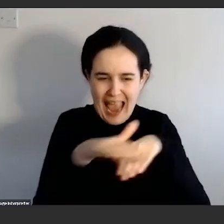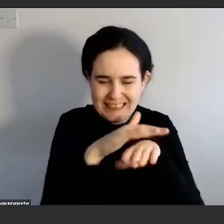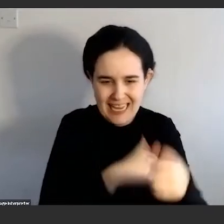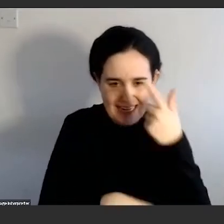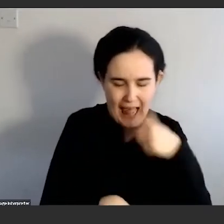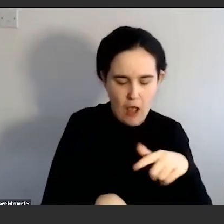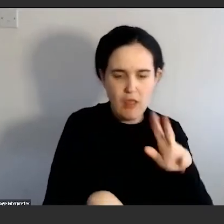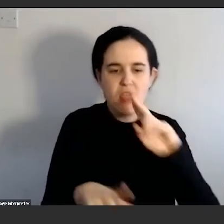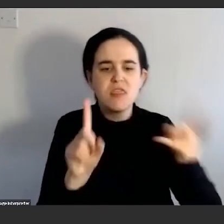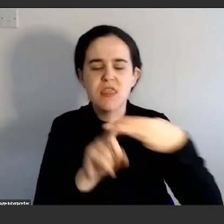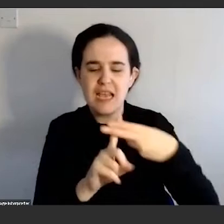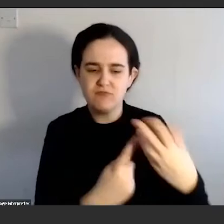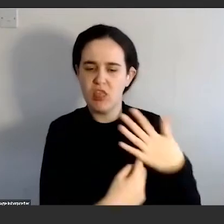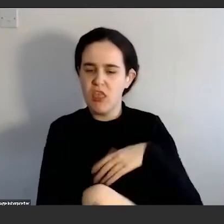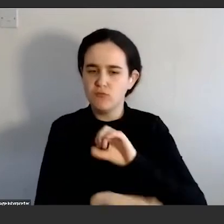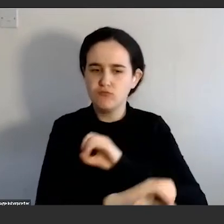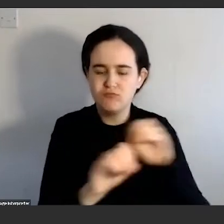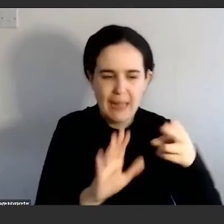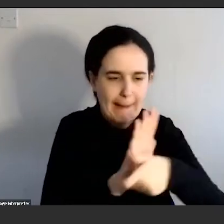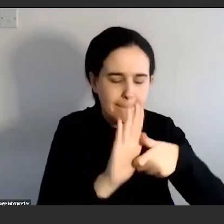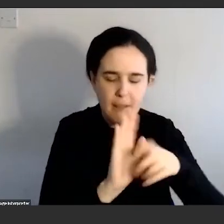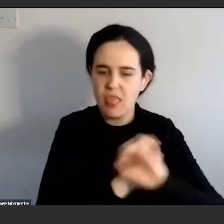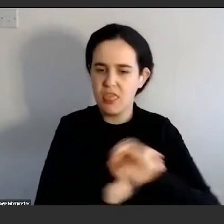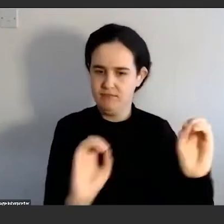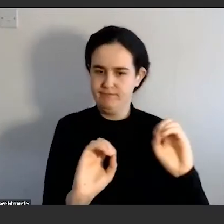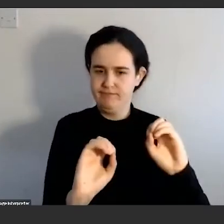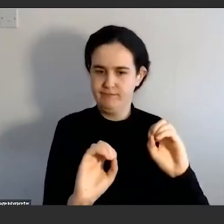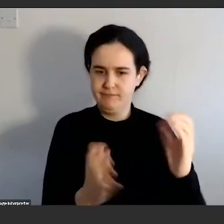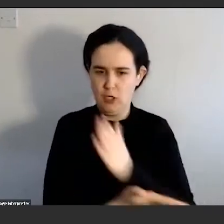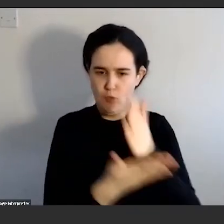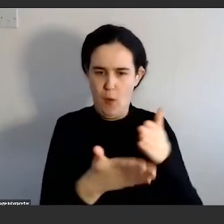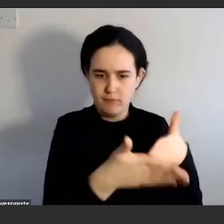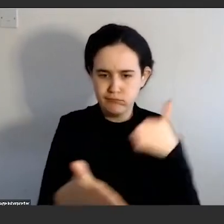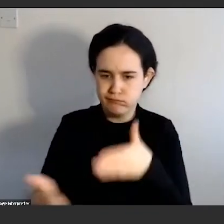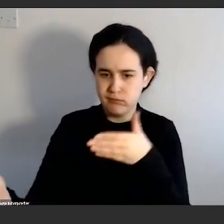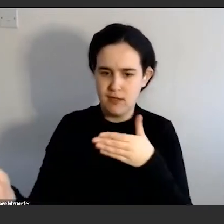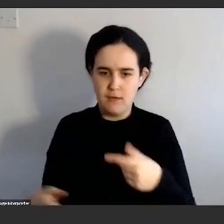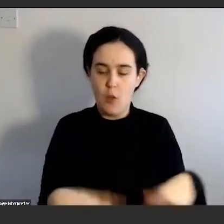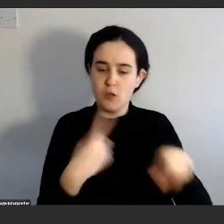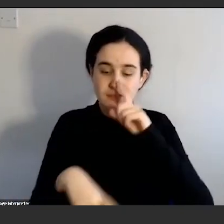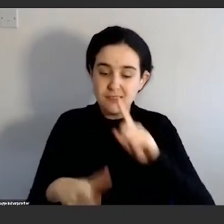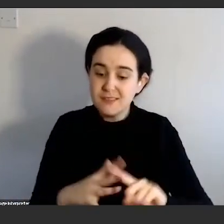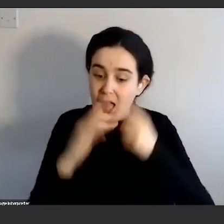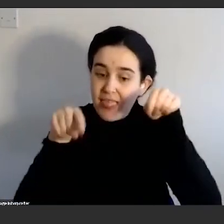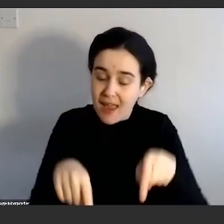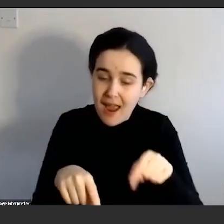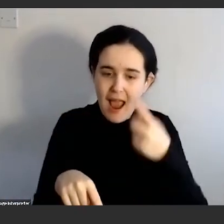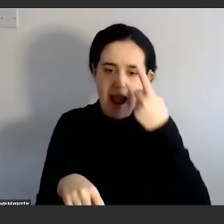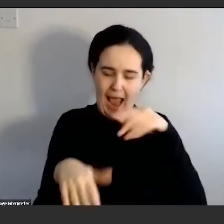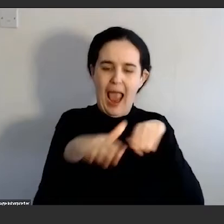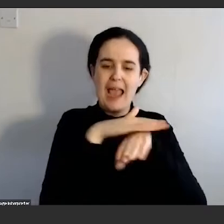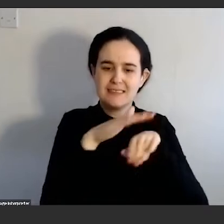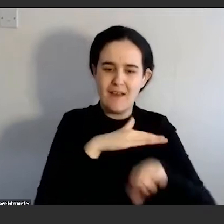ourselves to change those ingrained attitudes about what disability and sexual health and pleasure look